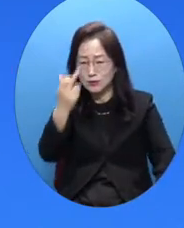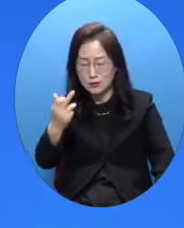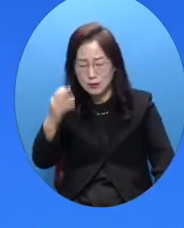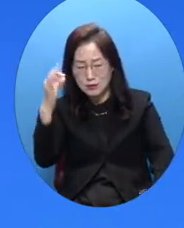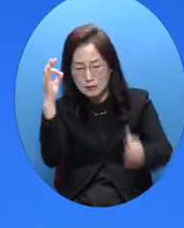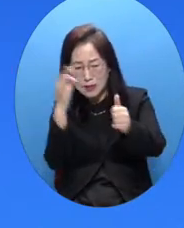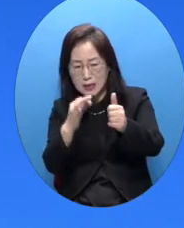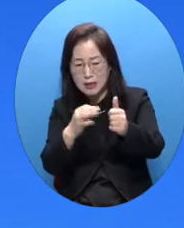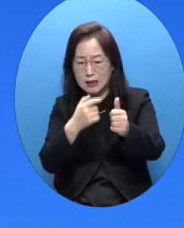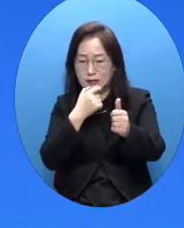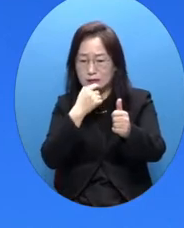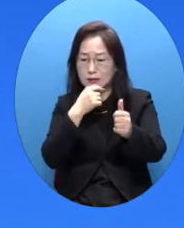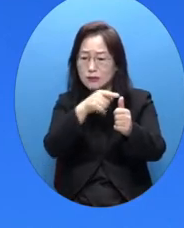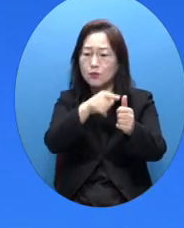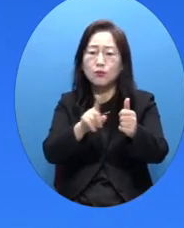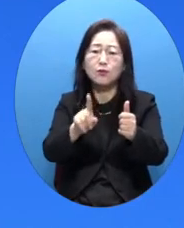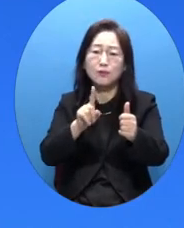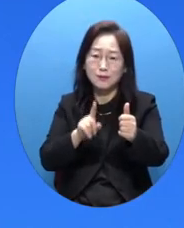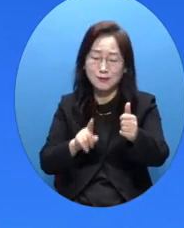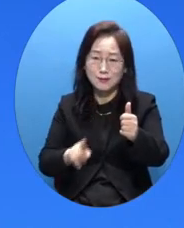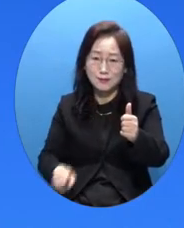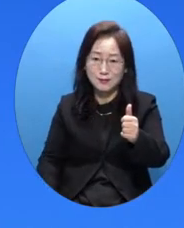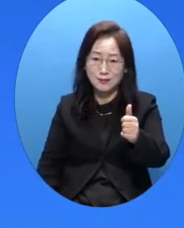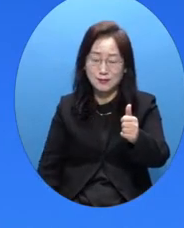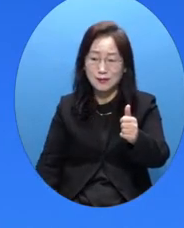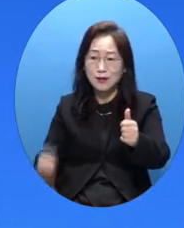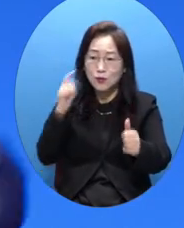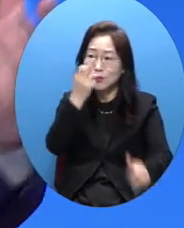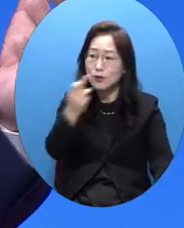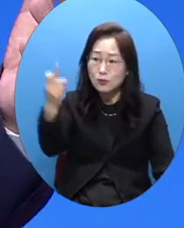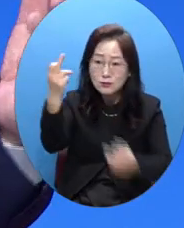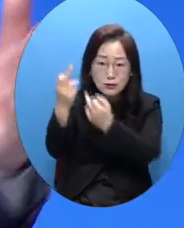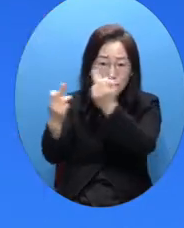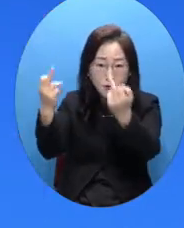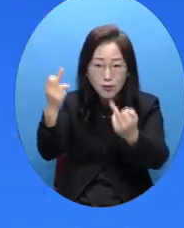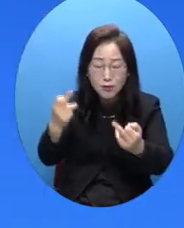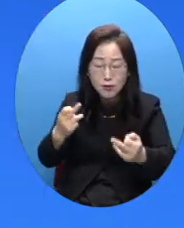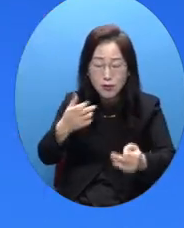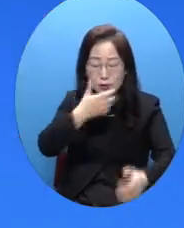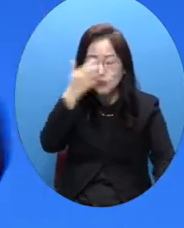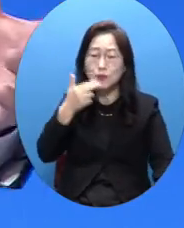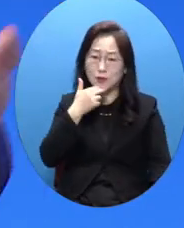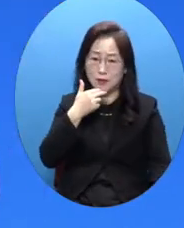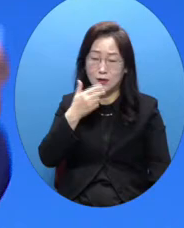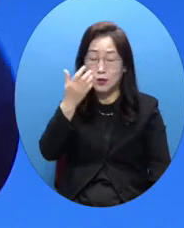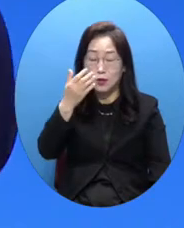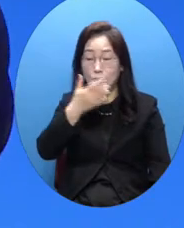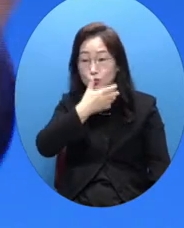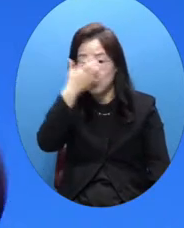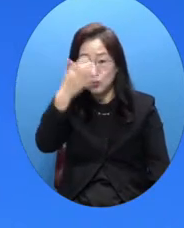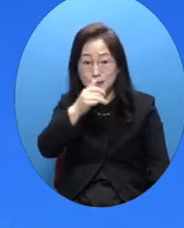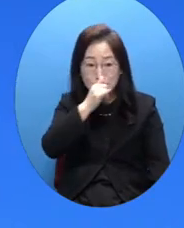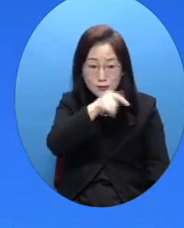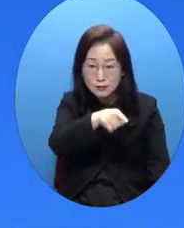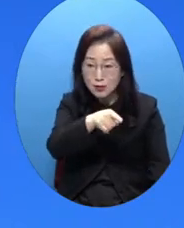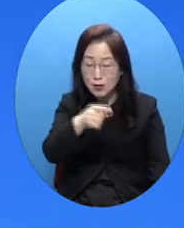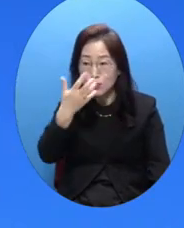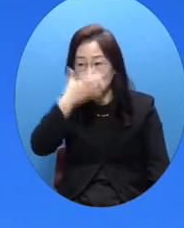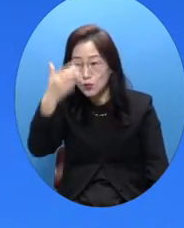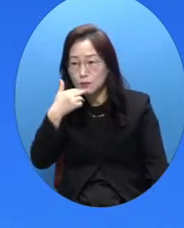Joseph woke up he talked about his dream so his brothers all hated Joseph why because his brothers didn't have